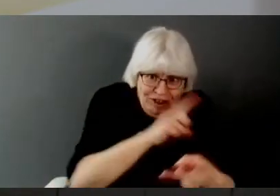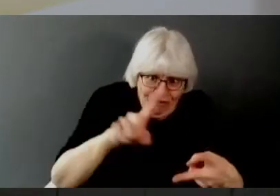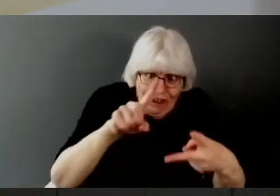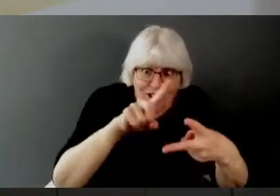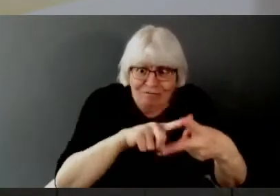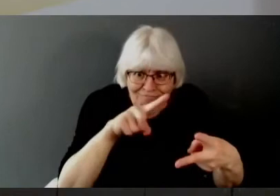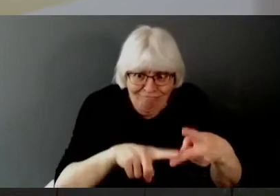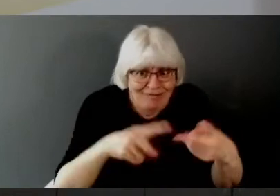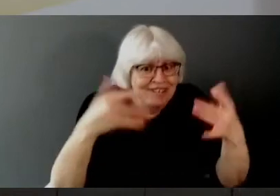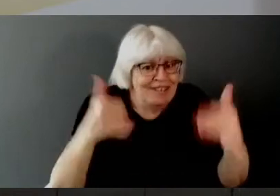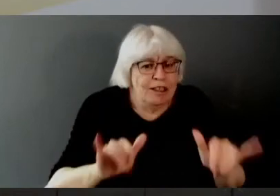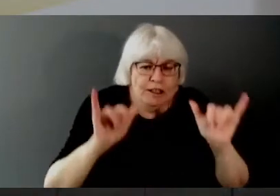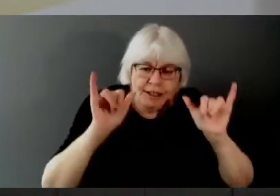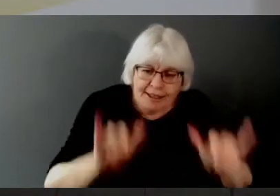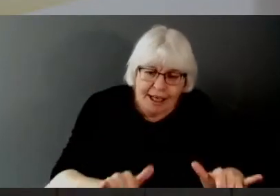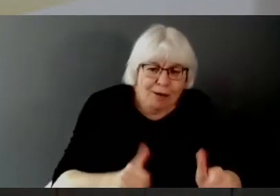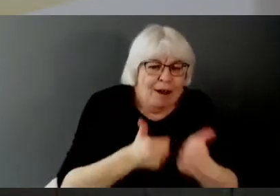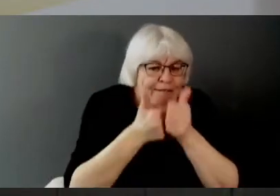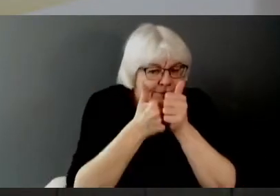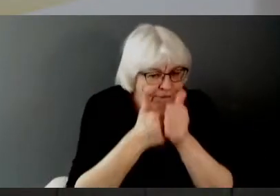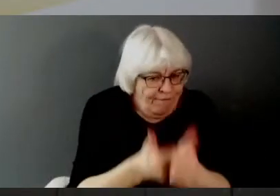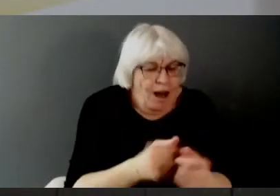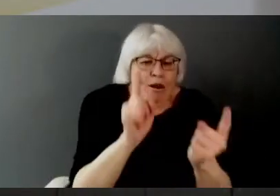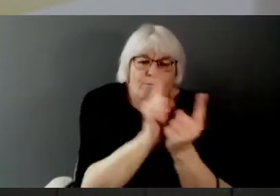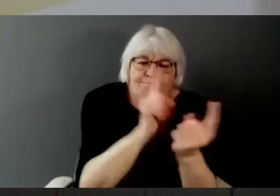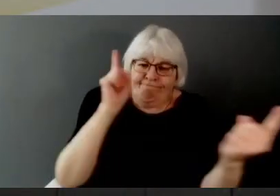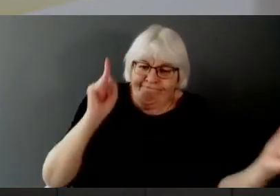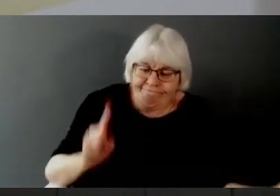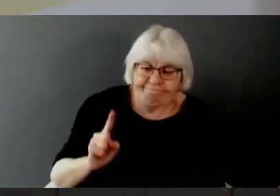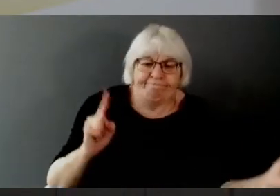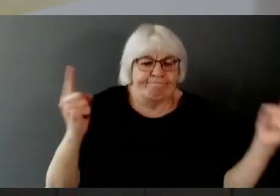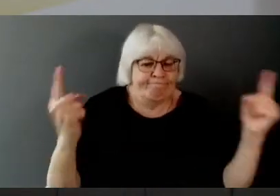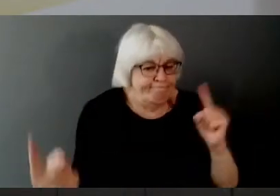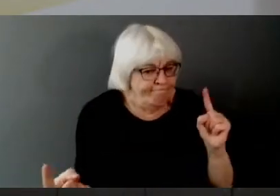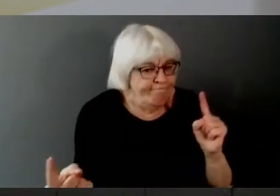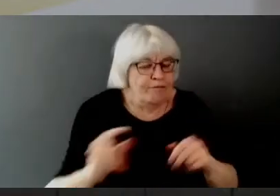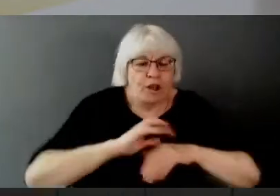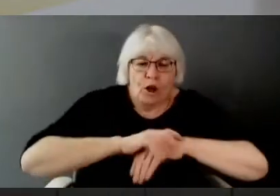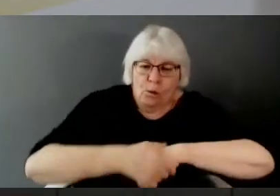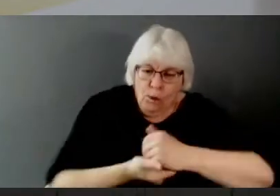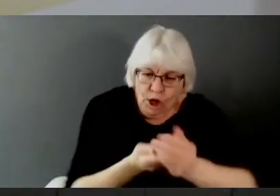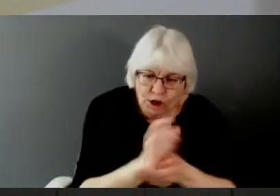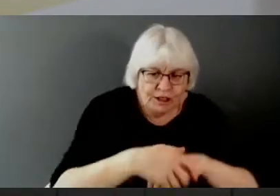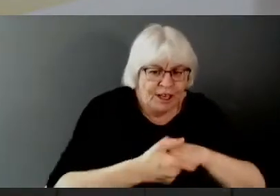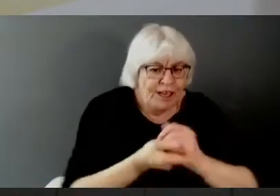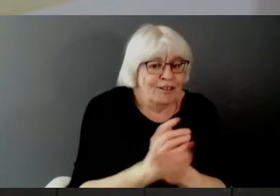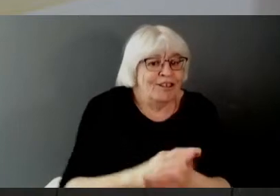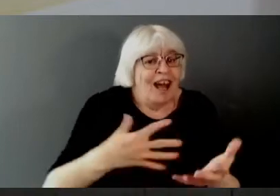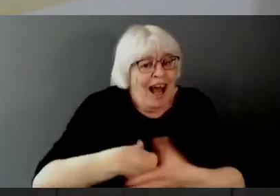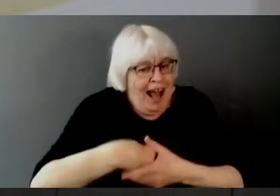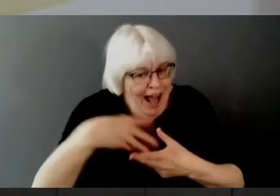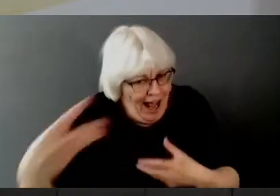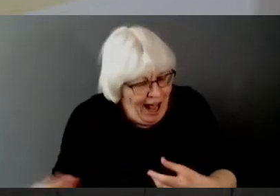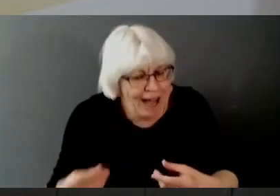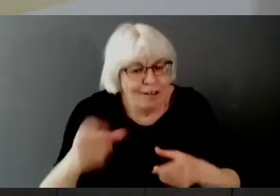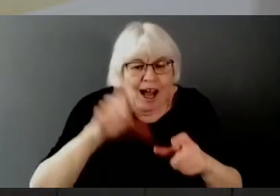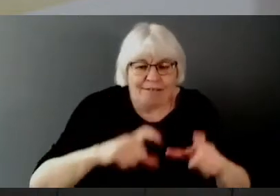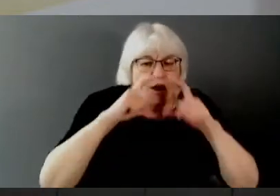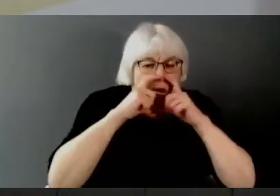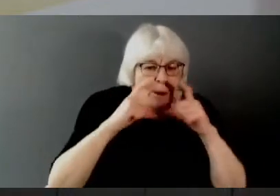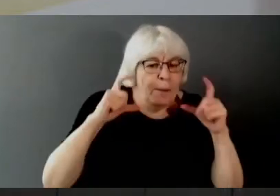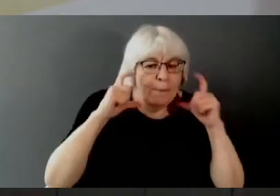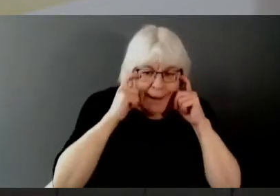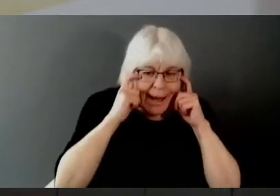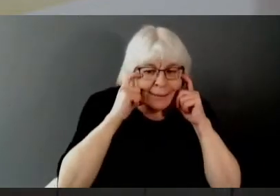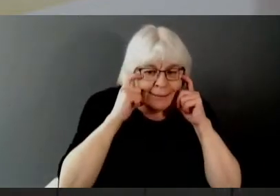maintaining physical distancing, washing our hands often, and wearing a mask in public places. So stopping this pandemic requires us to use